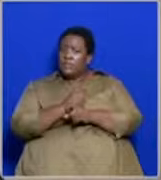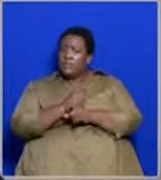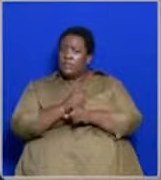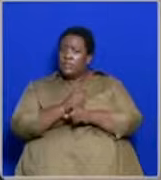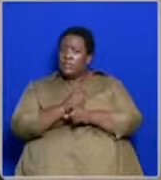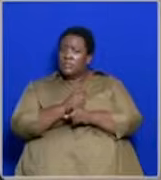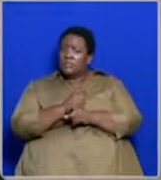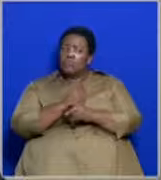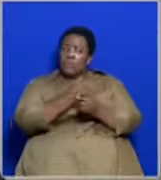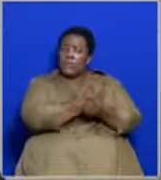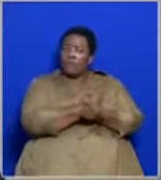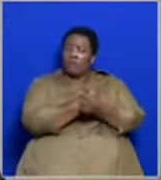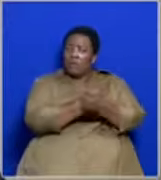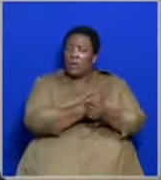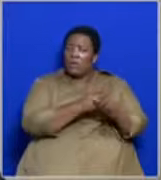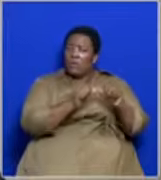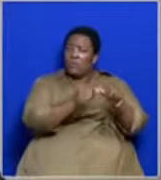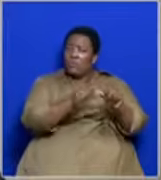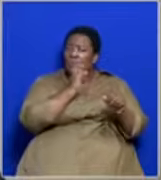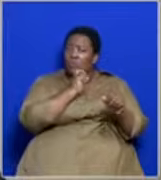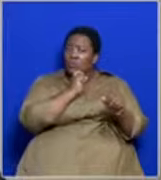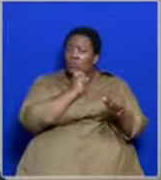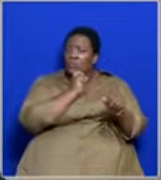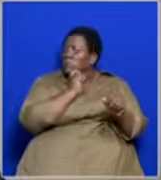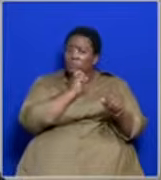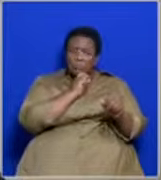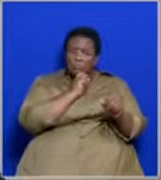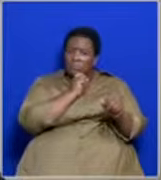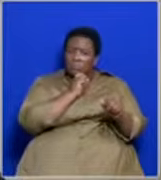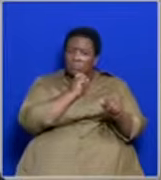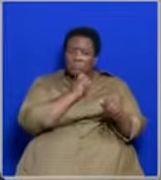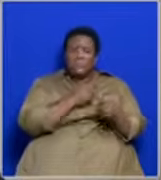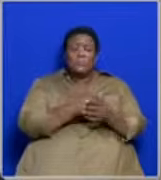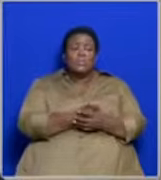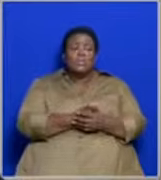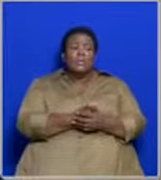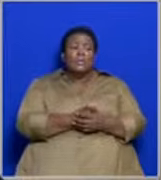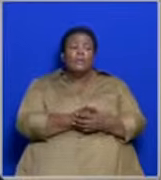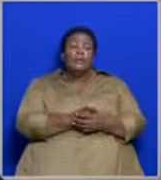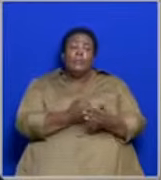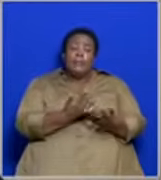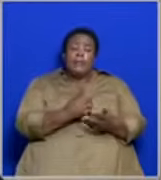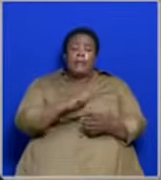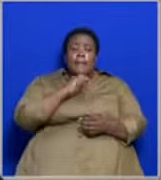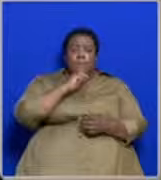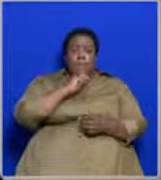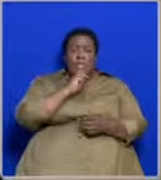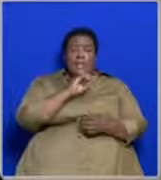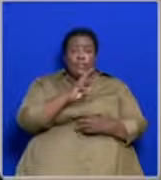Okay. May continue. In the morning of Thursday,